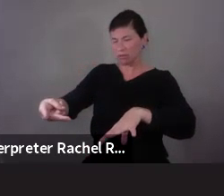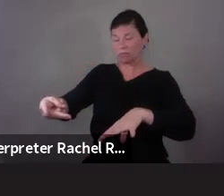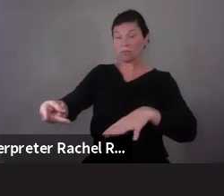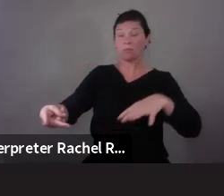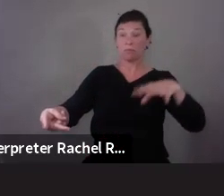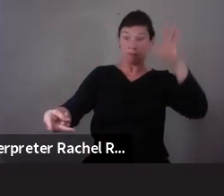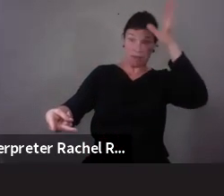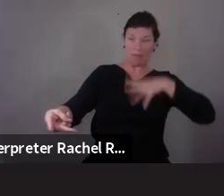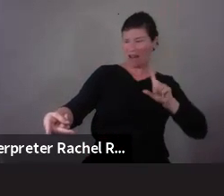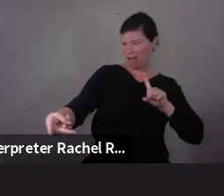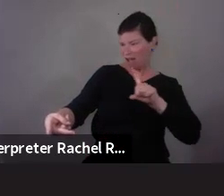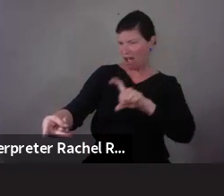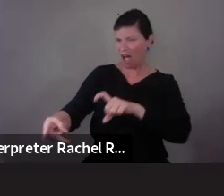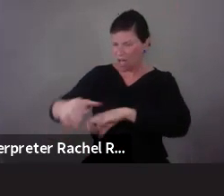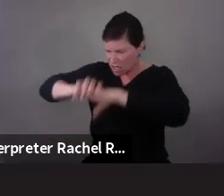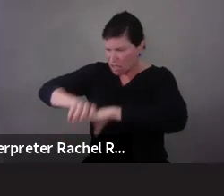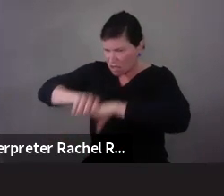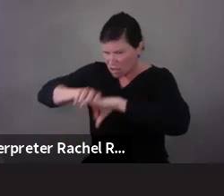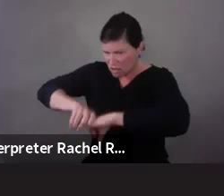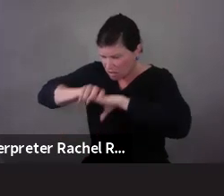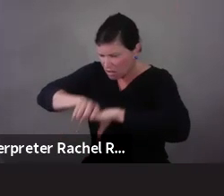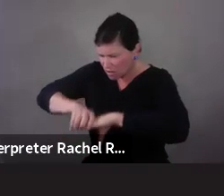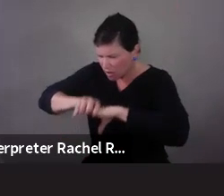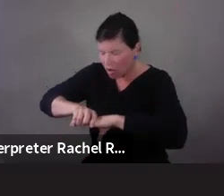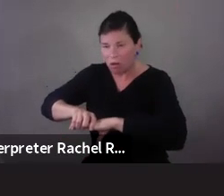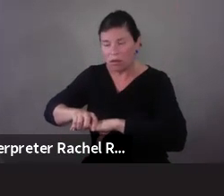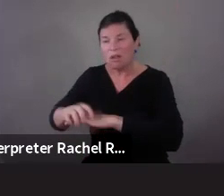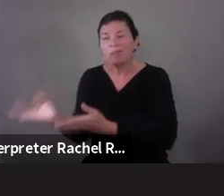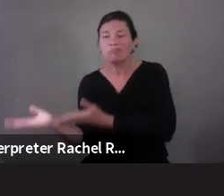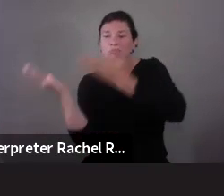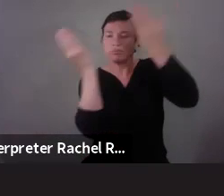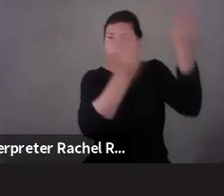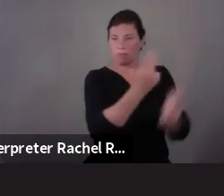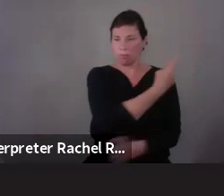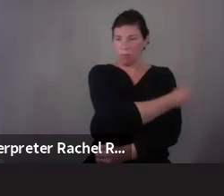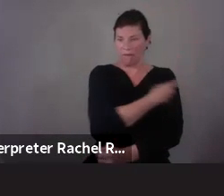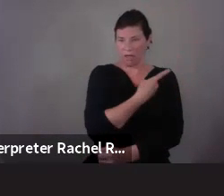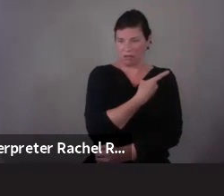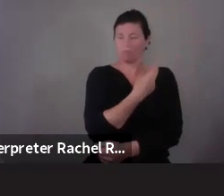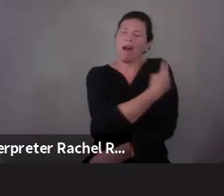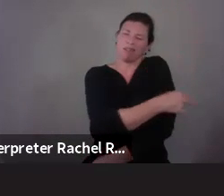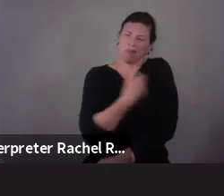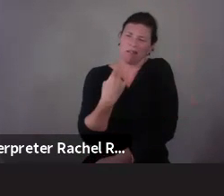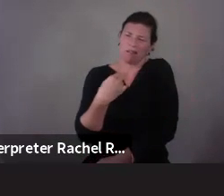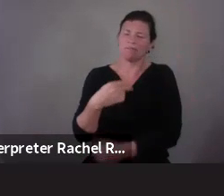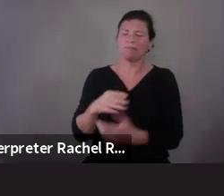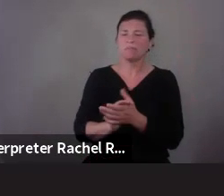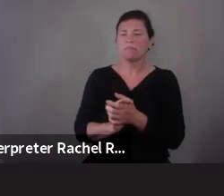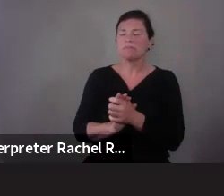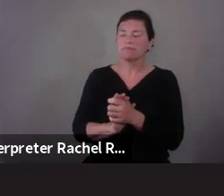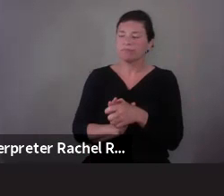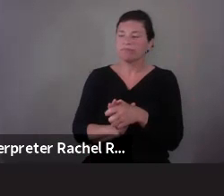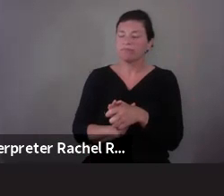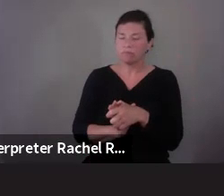her, and she too was brought to Providence Hospital. So we were both at Providence Hospital dealing with it.